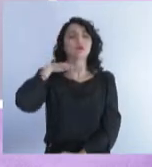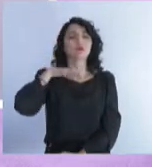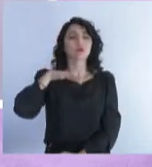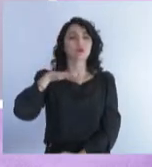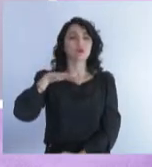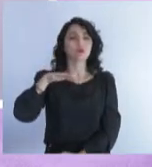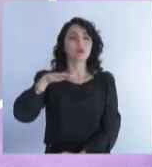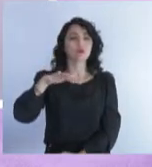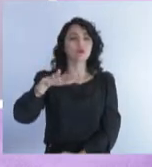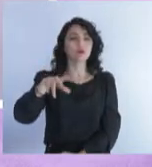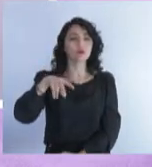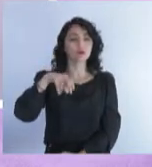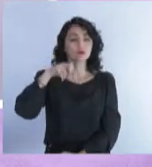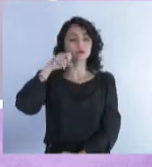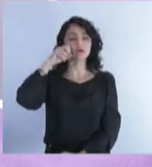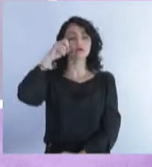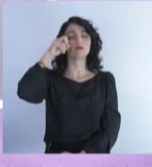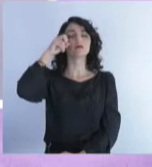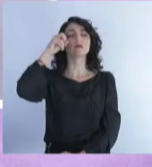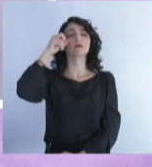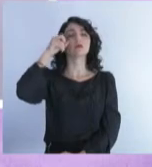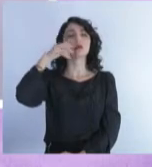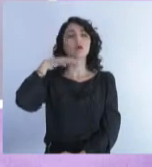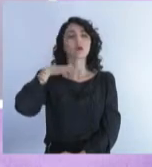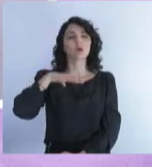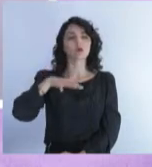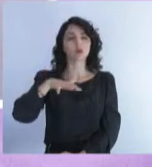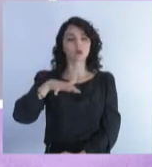again. Breathing in,